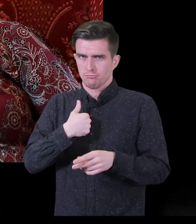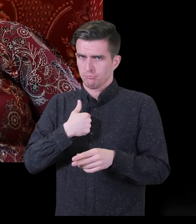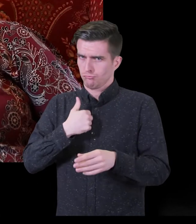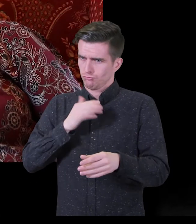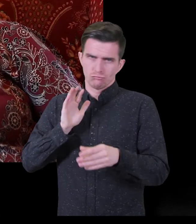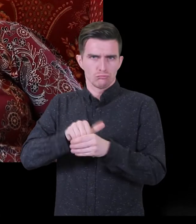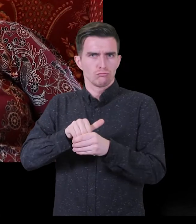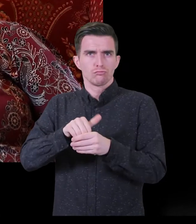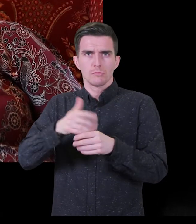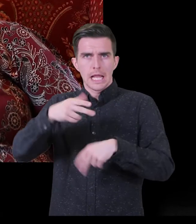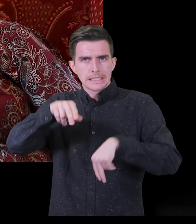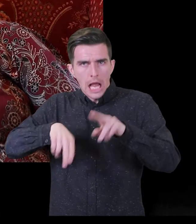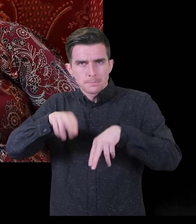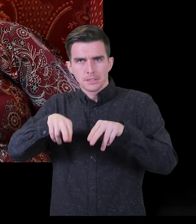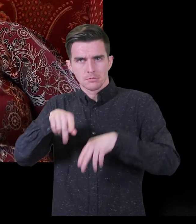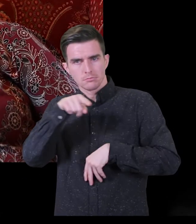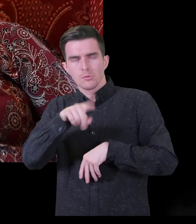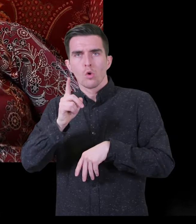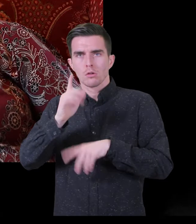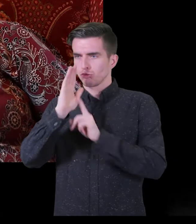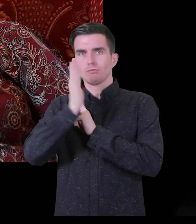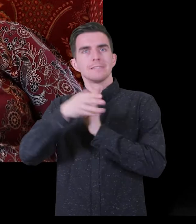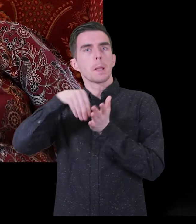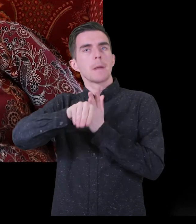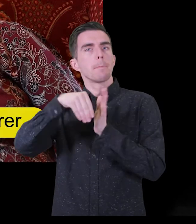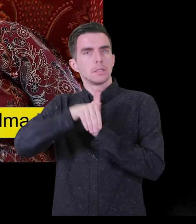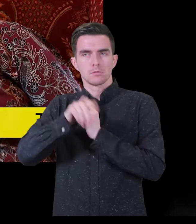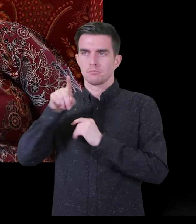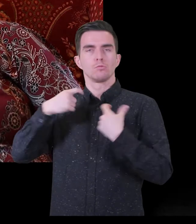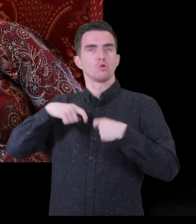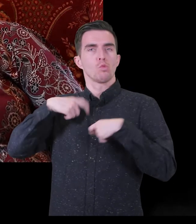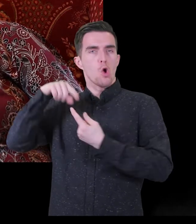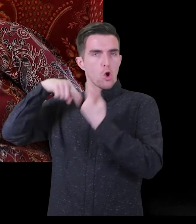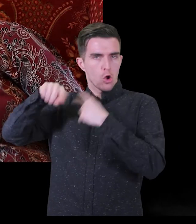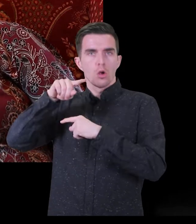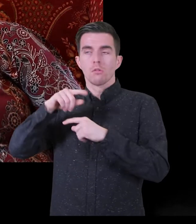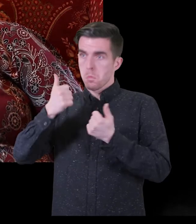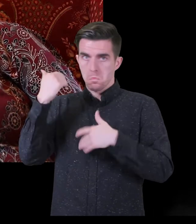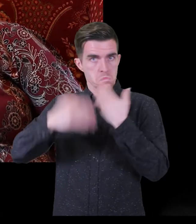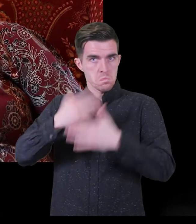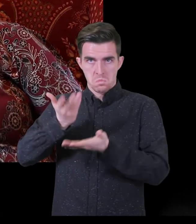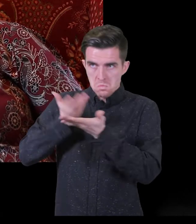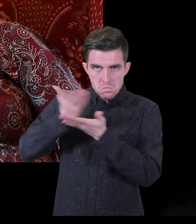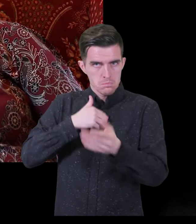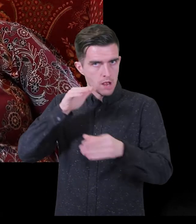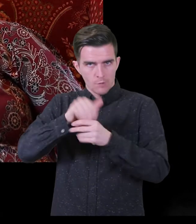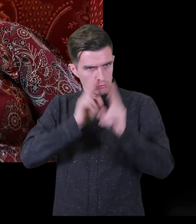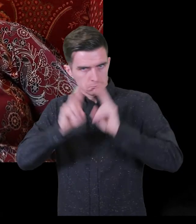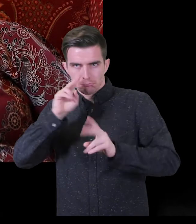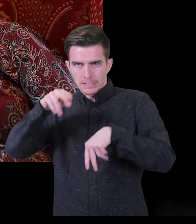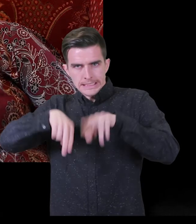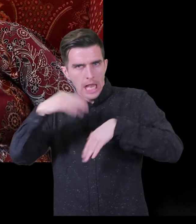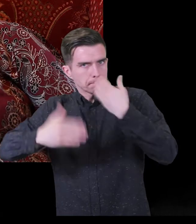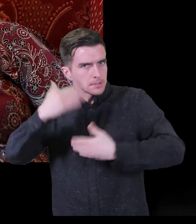I was involved very much in the assessment for the direct payments with